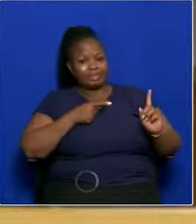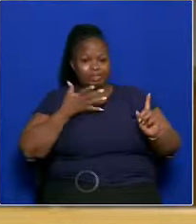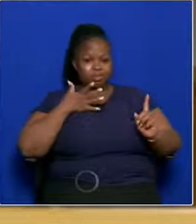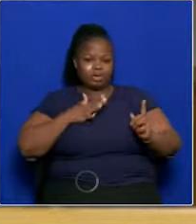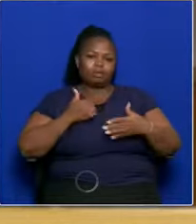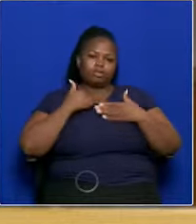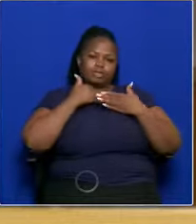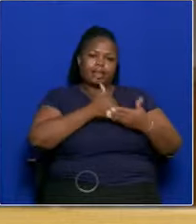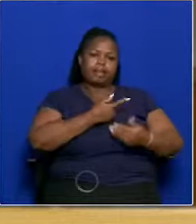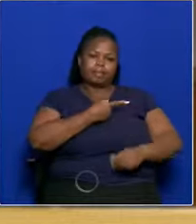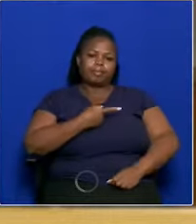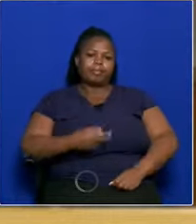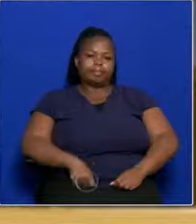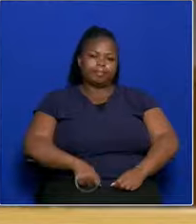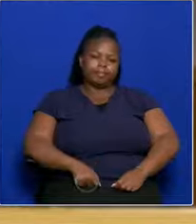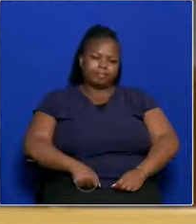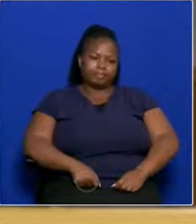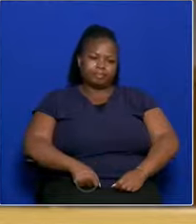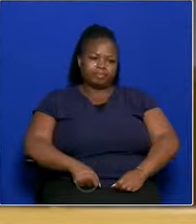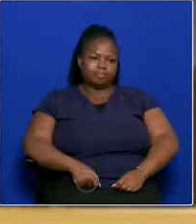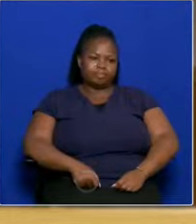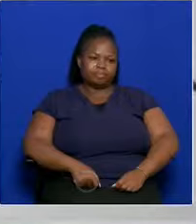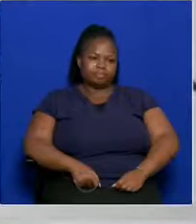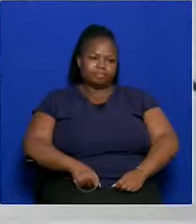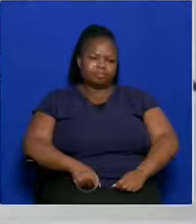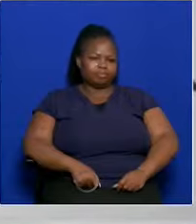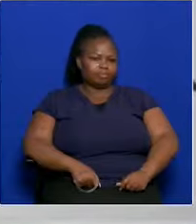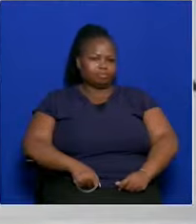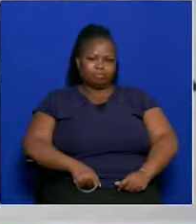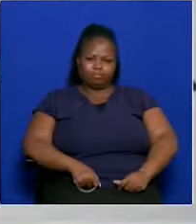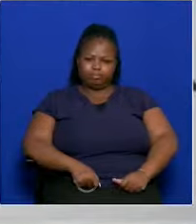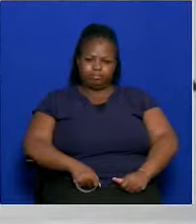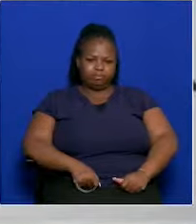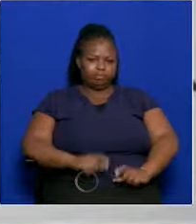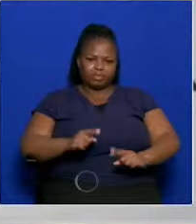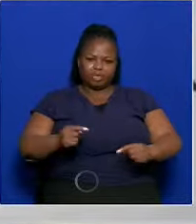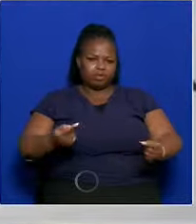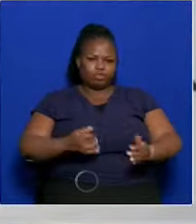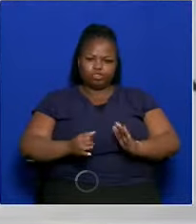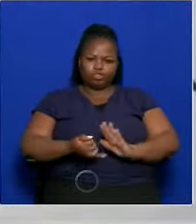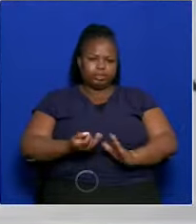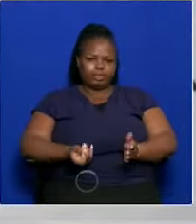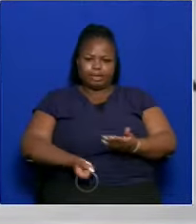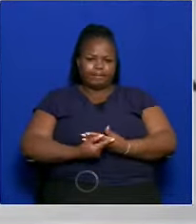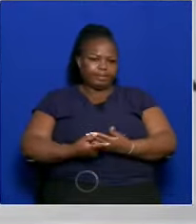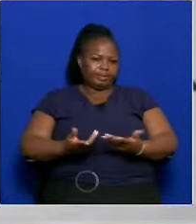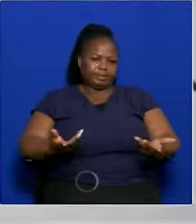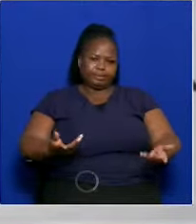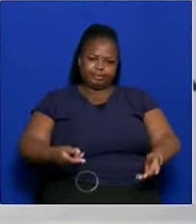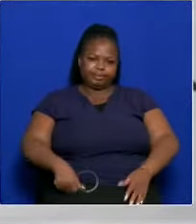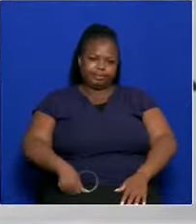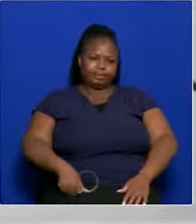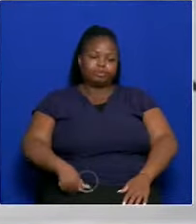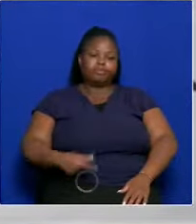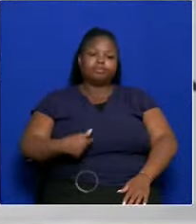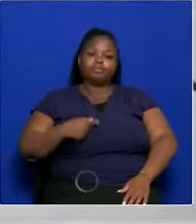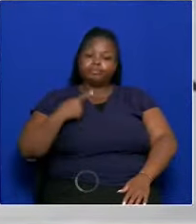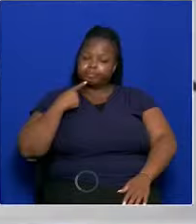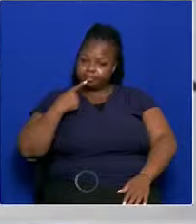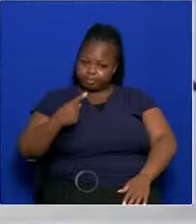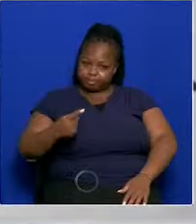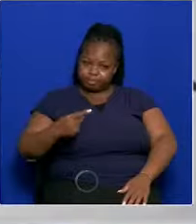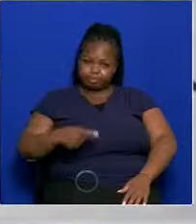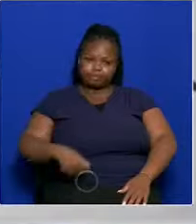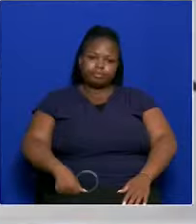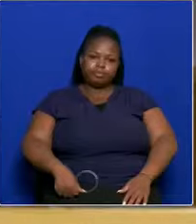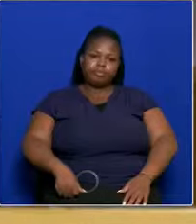than an unexplainable coincidence, and it is not. And I'm suggesting to you,